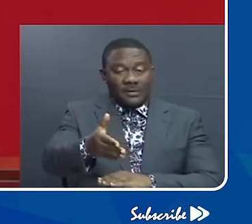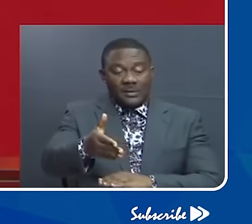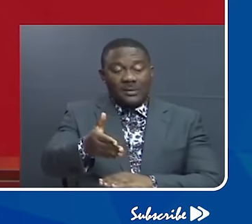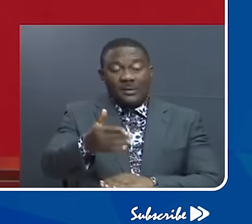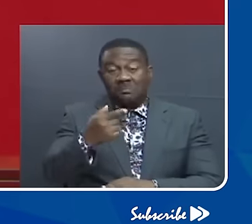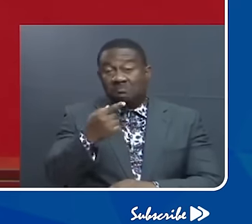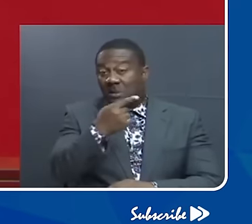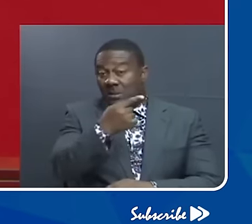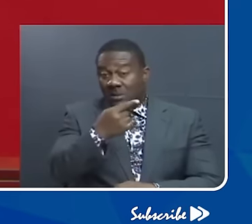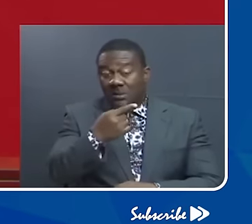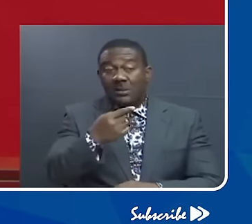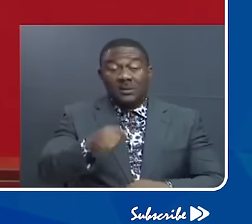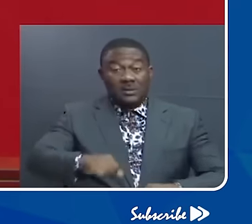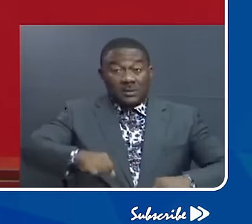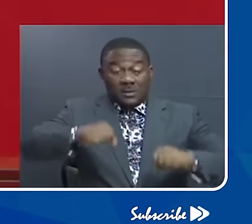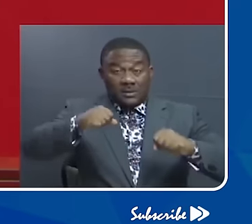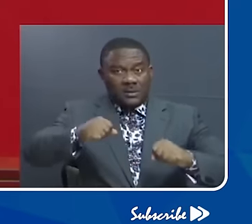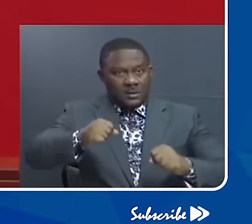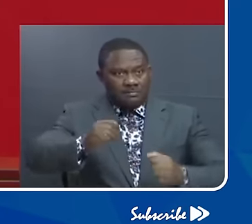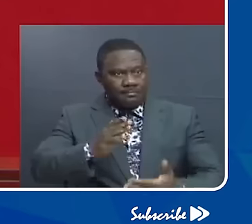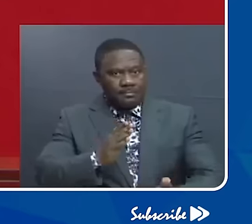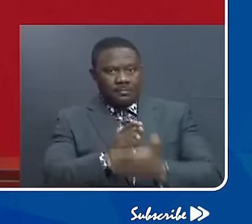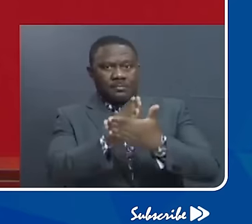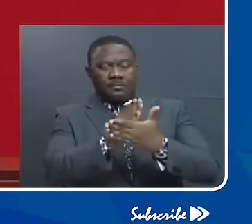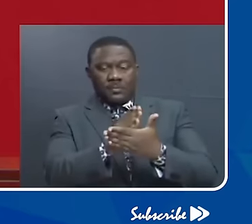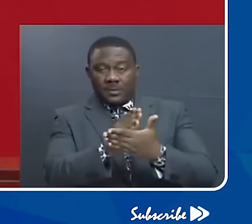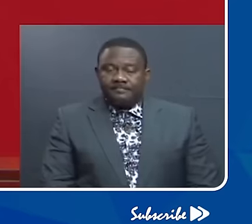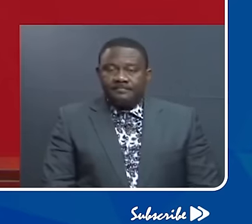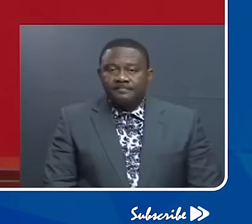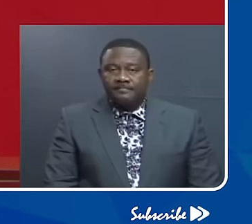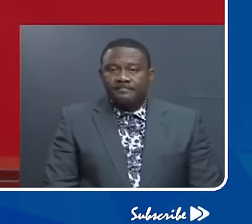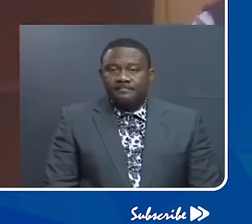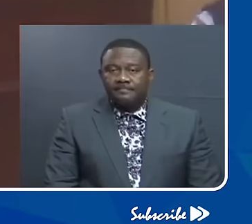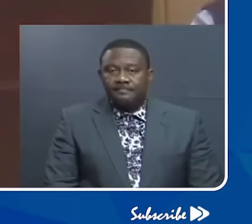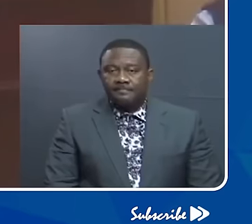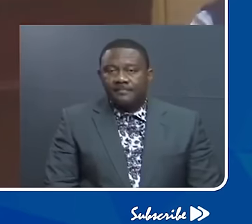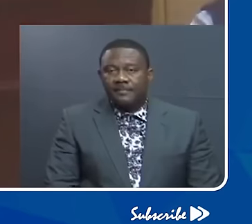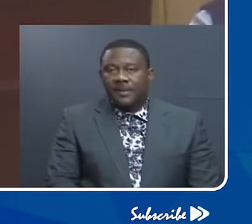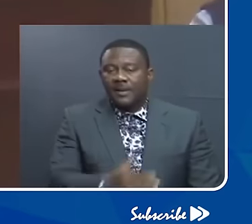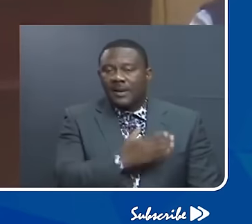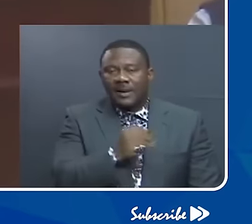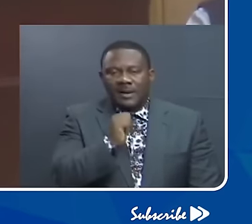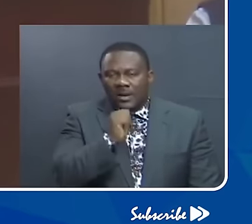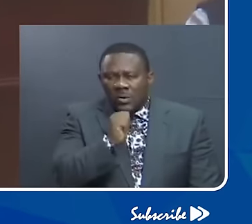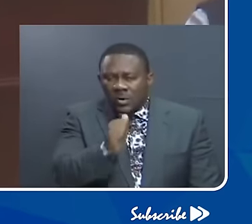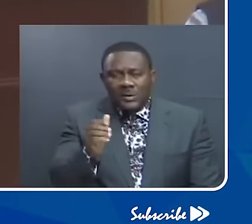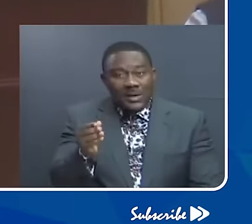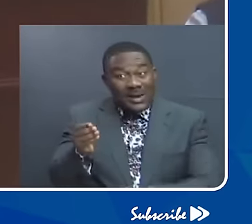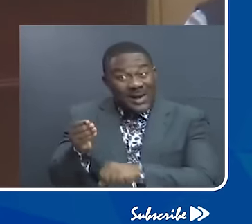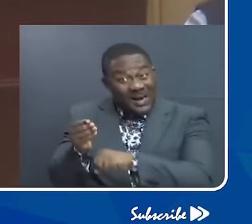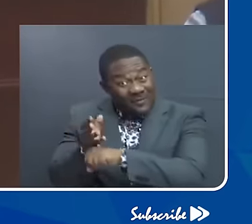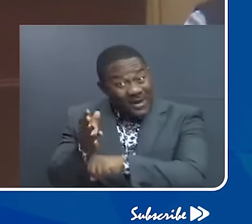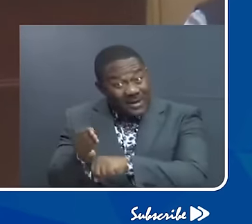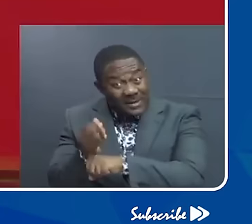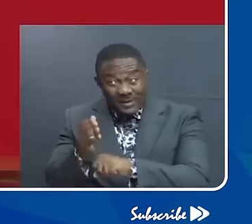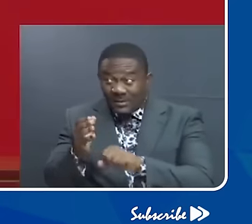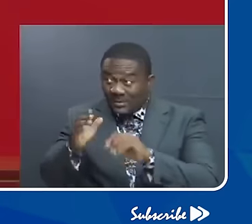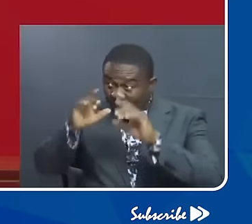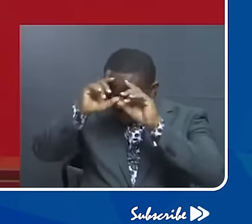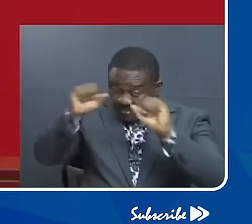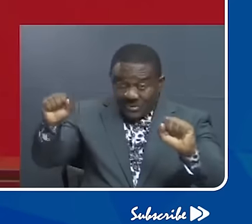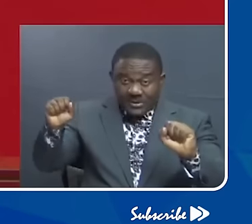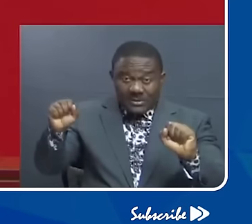application for interlocutory injunction," unquote, and not and advice to the